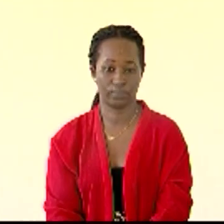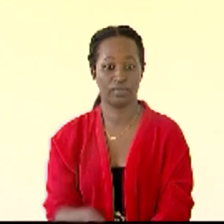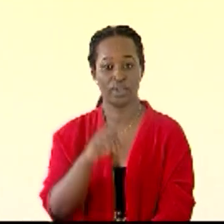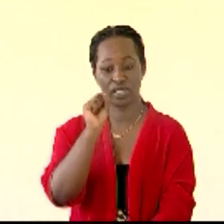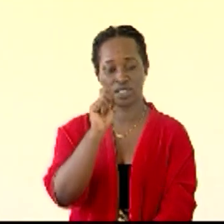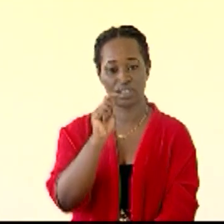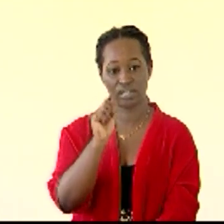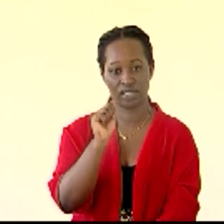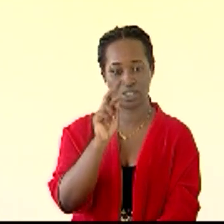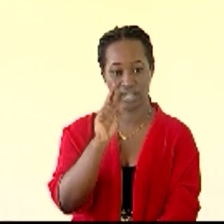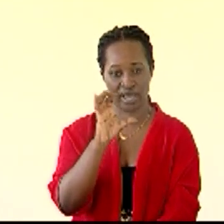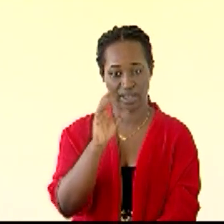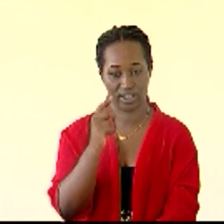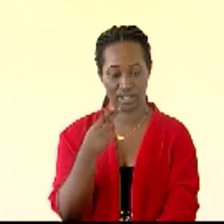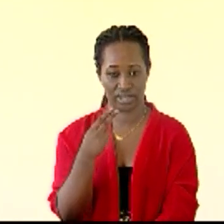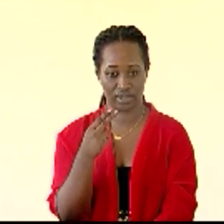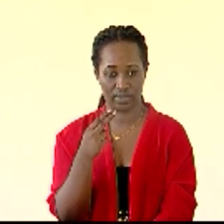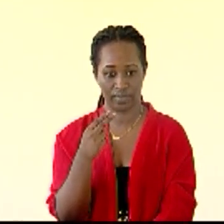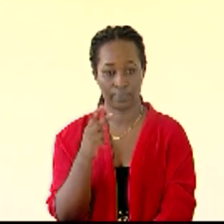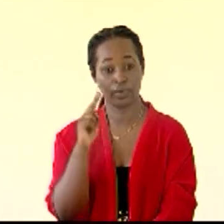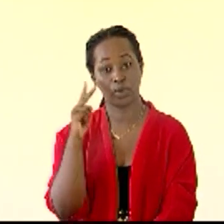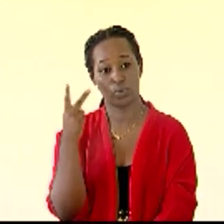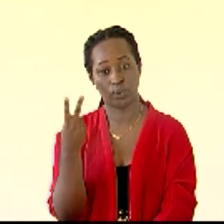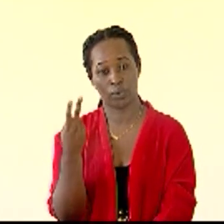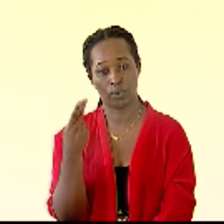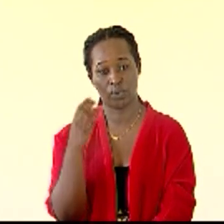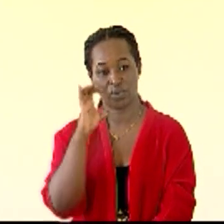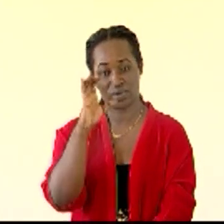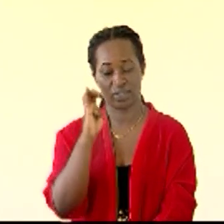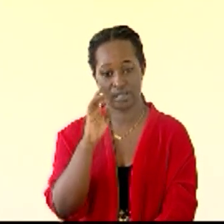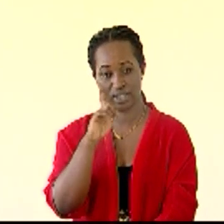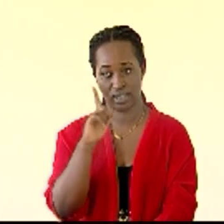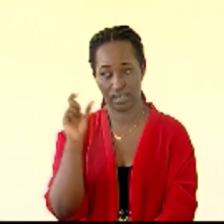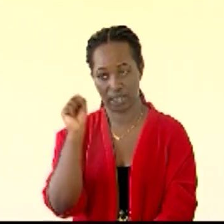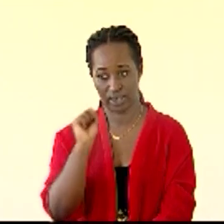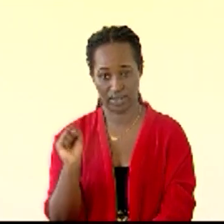Starch, I repeat that. 2, cellulose.